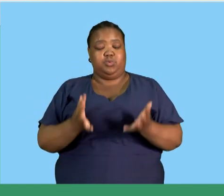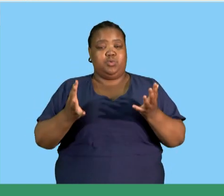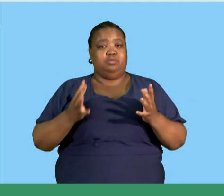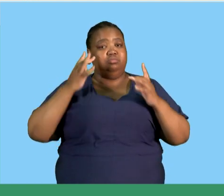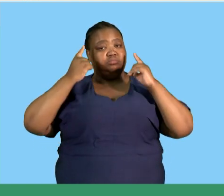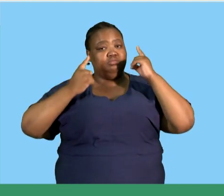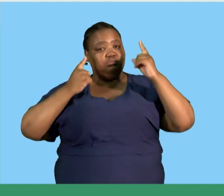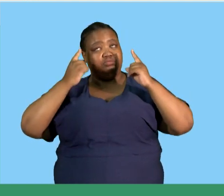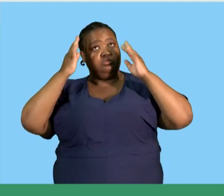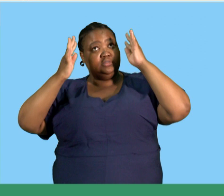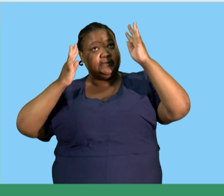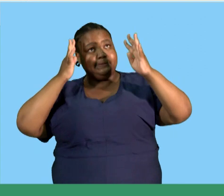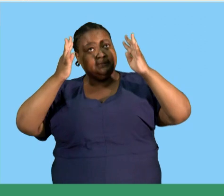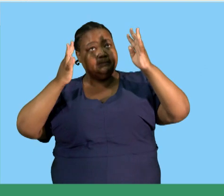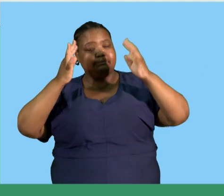creative thinking in the workplace?